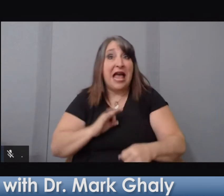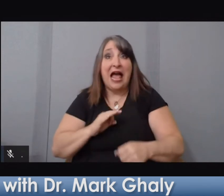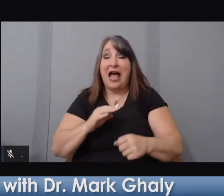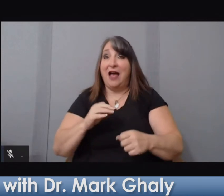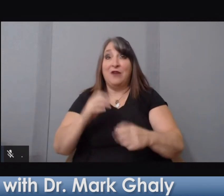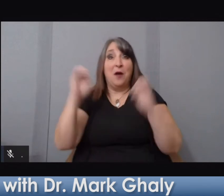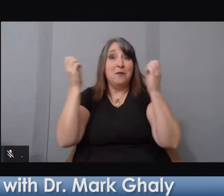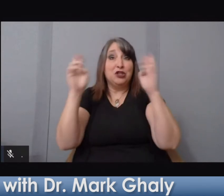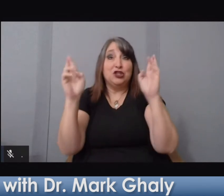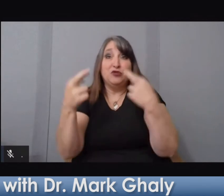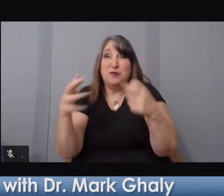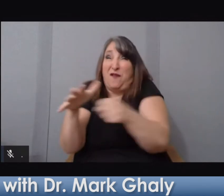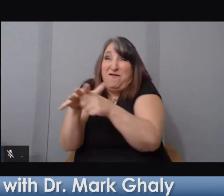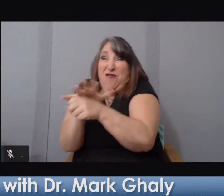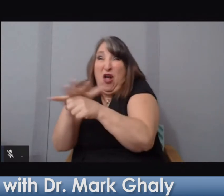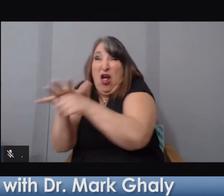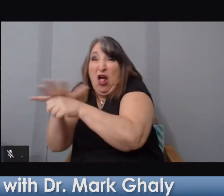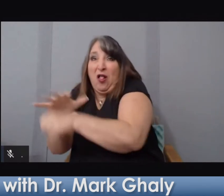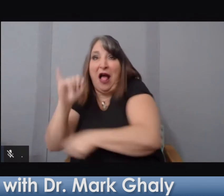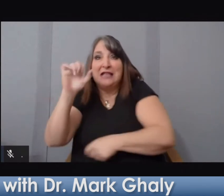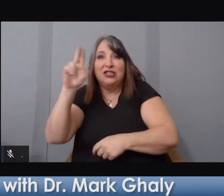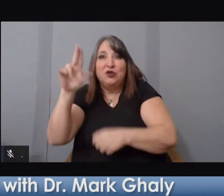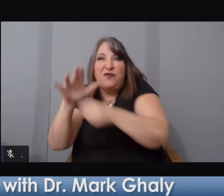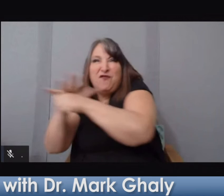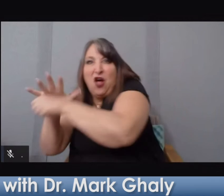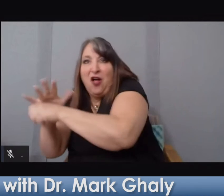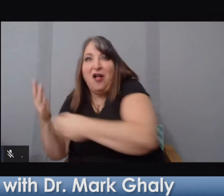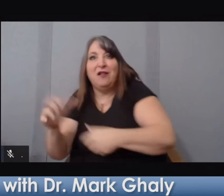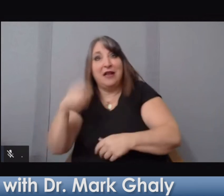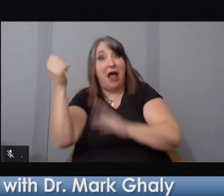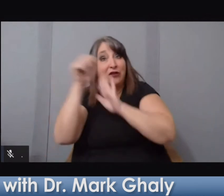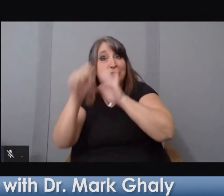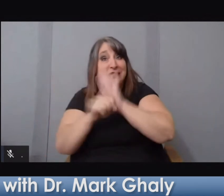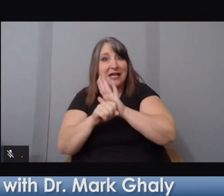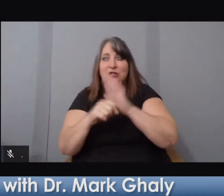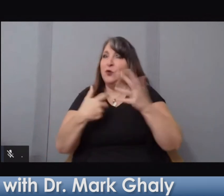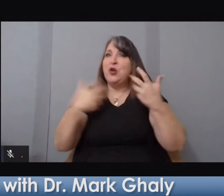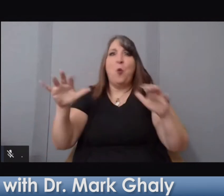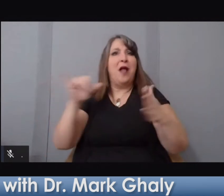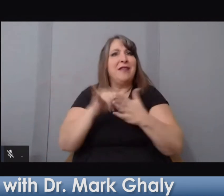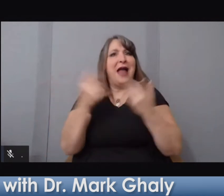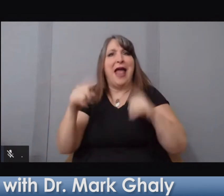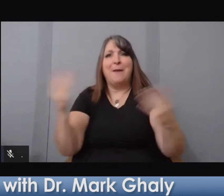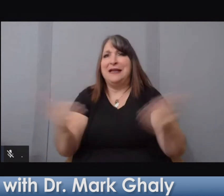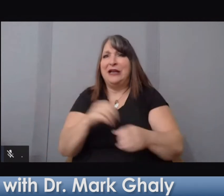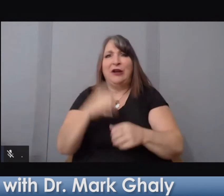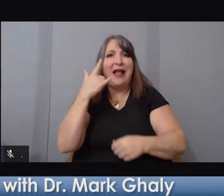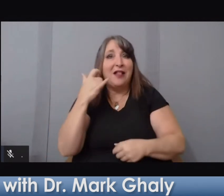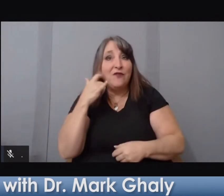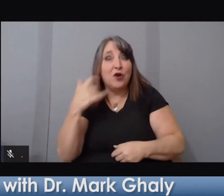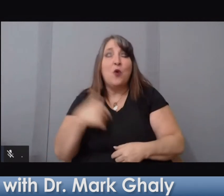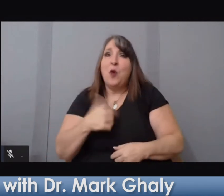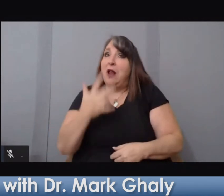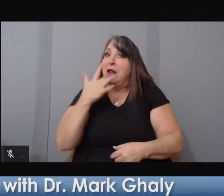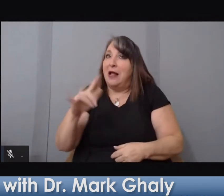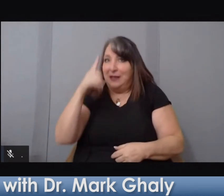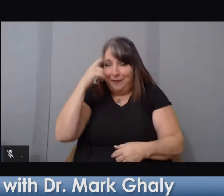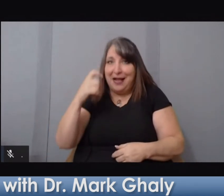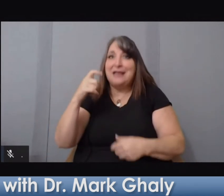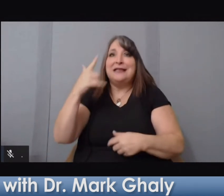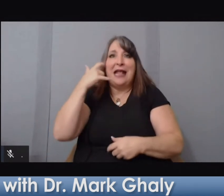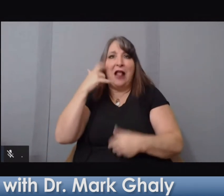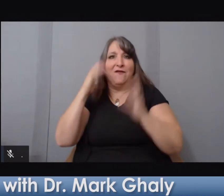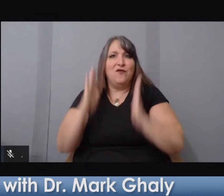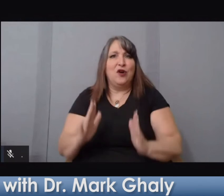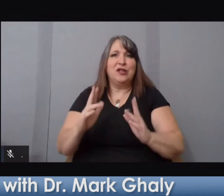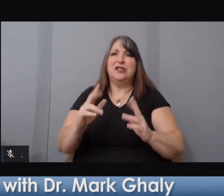all of this guidance in order to avoid those situations here in California. We've been fortunate because of the work each of you have done to avoid